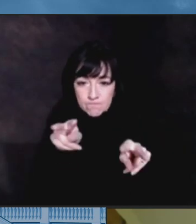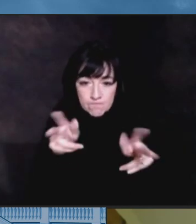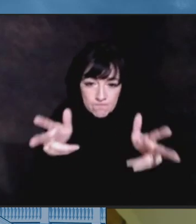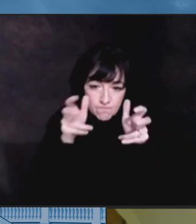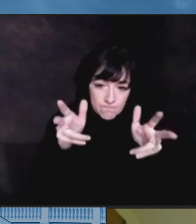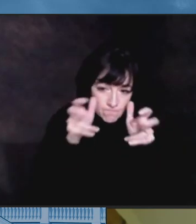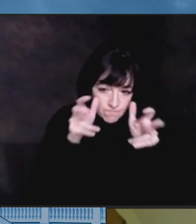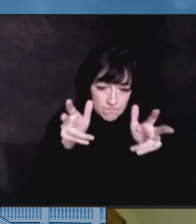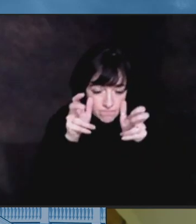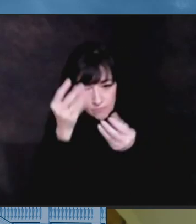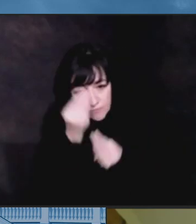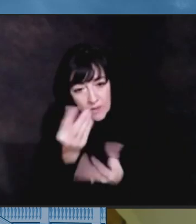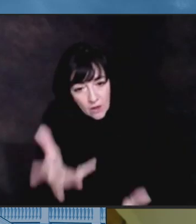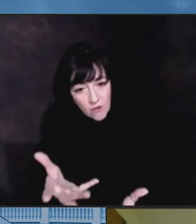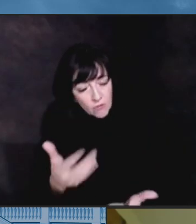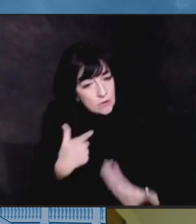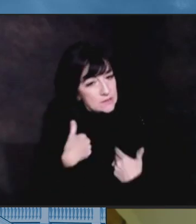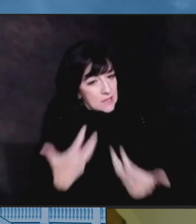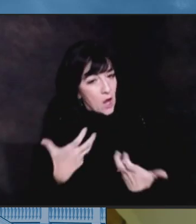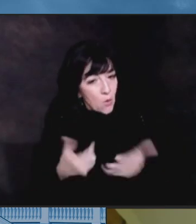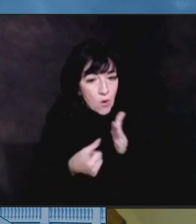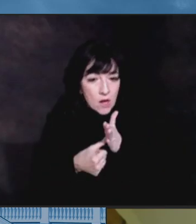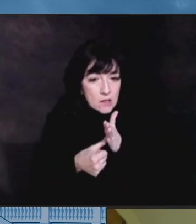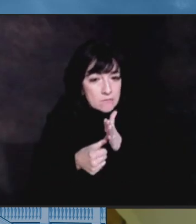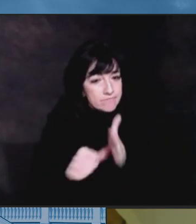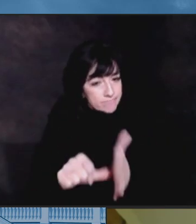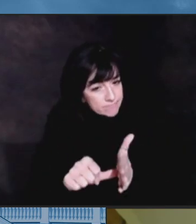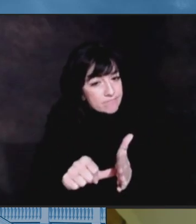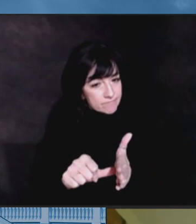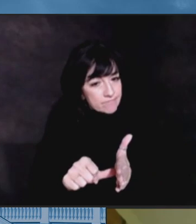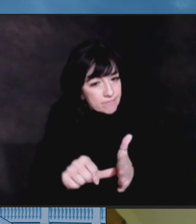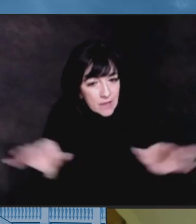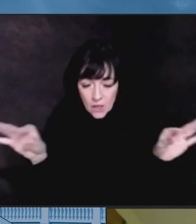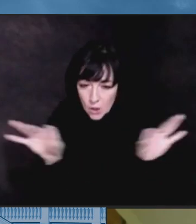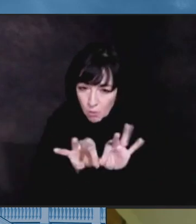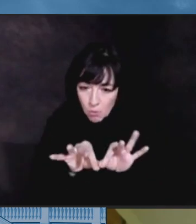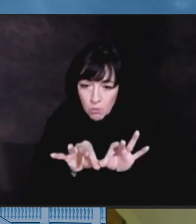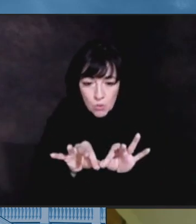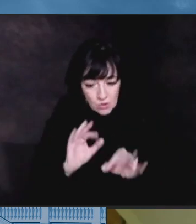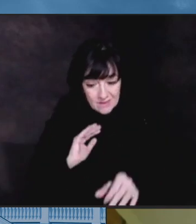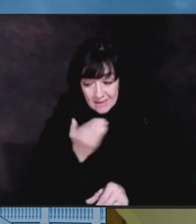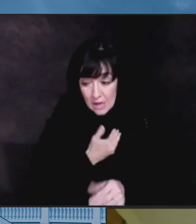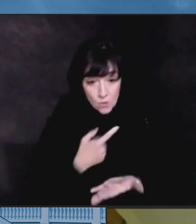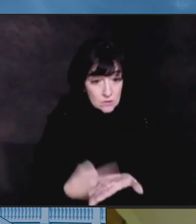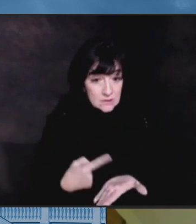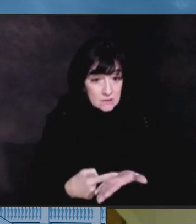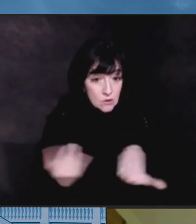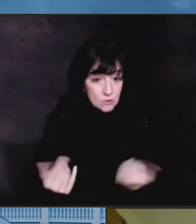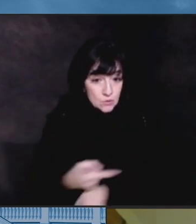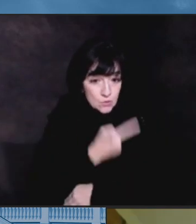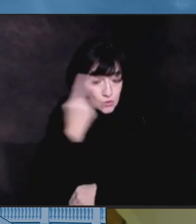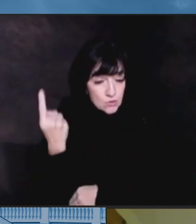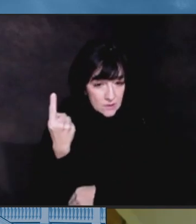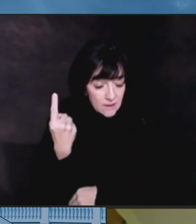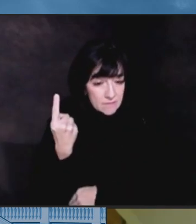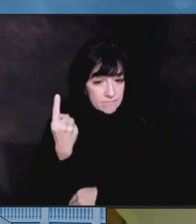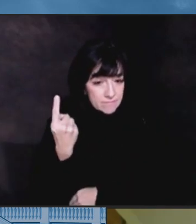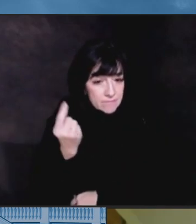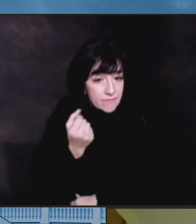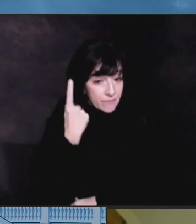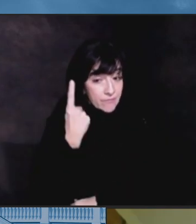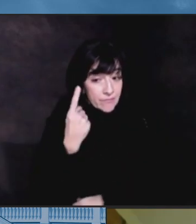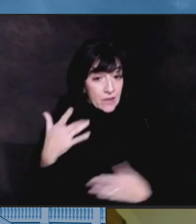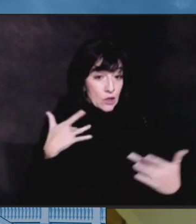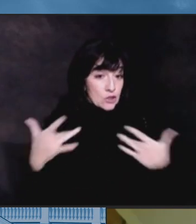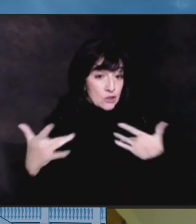just underscore the importance of the discussion that we've had today, the concern that we have